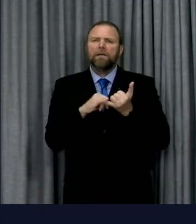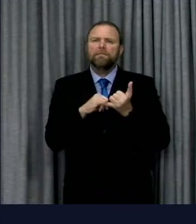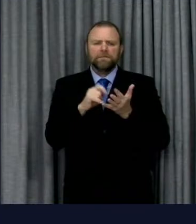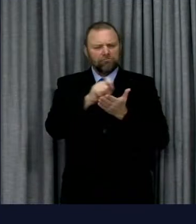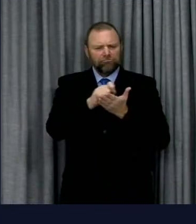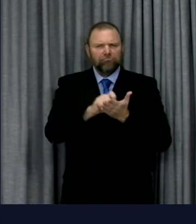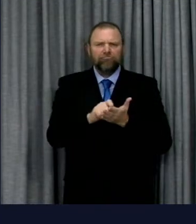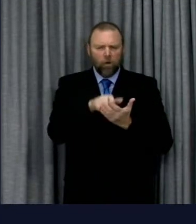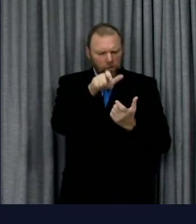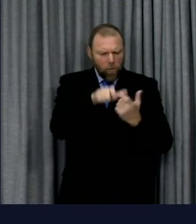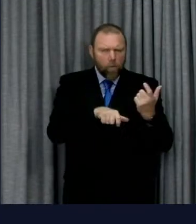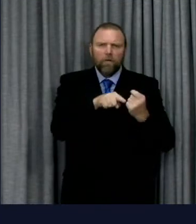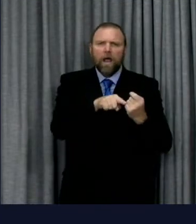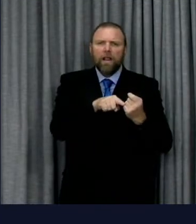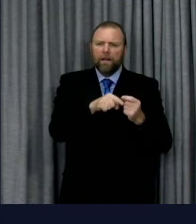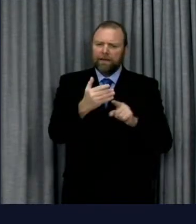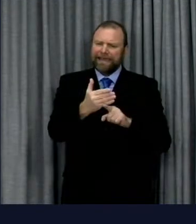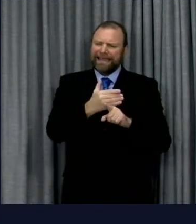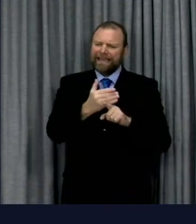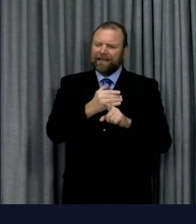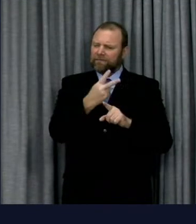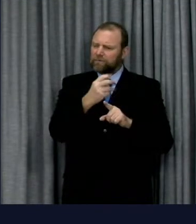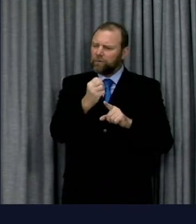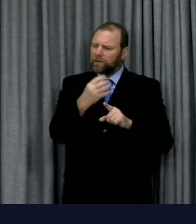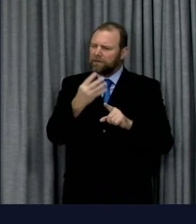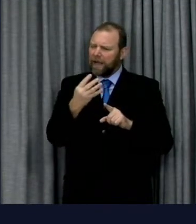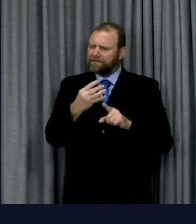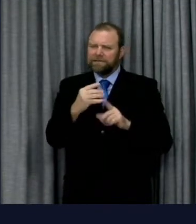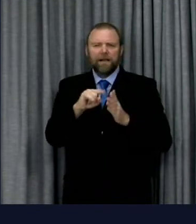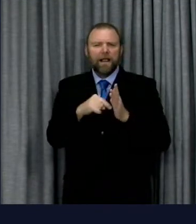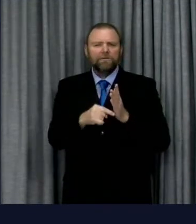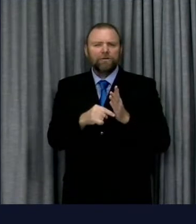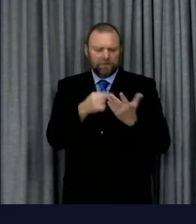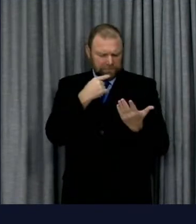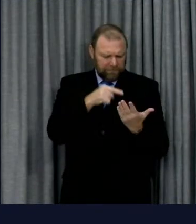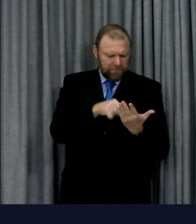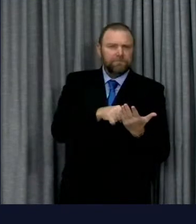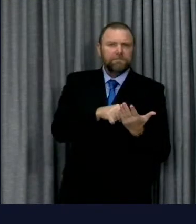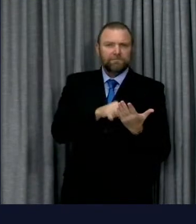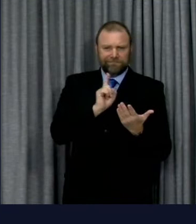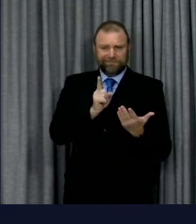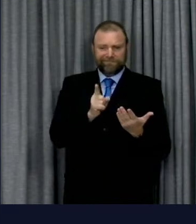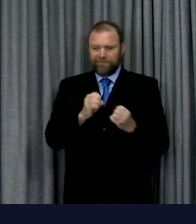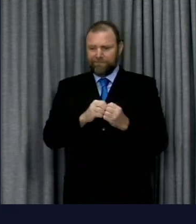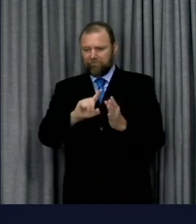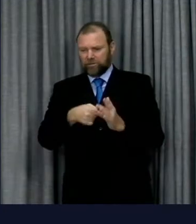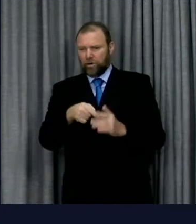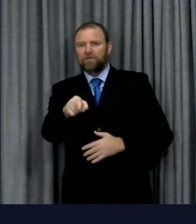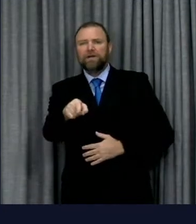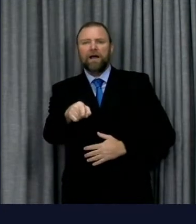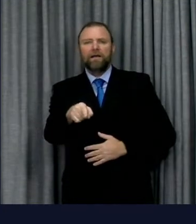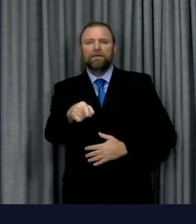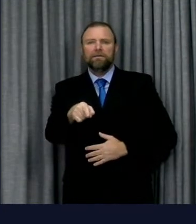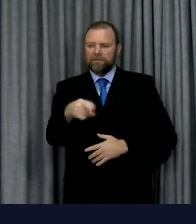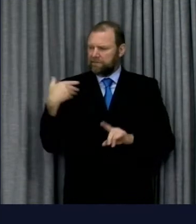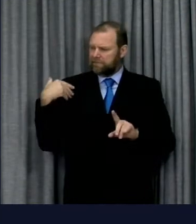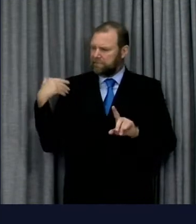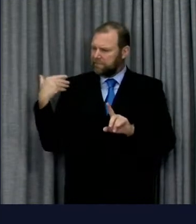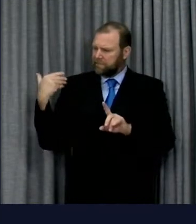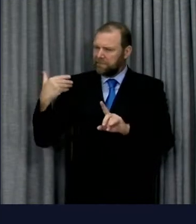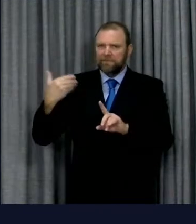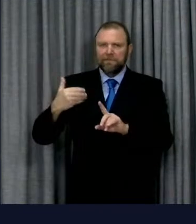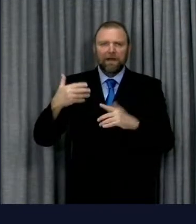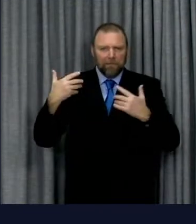December 2019 election, pointing to the many flaws in the Prime Minister's